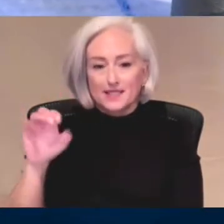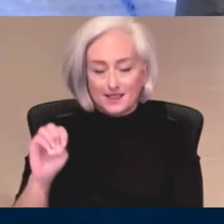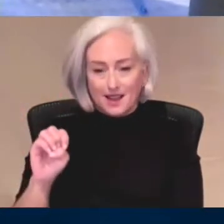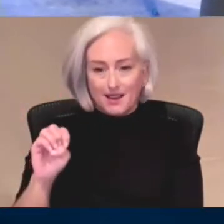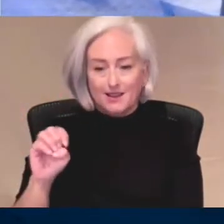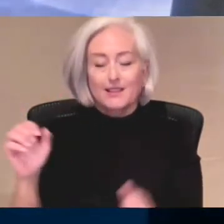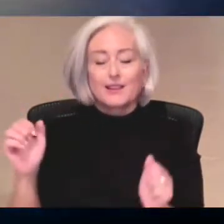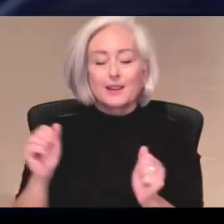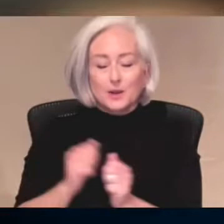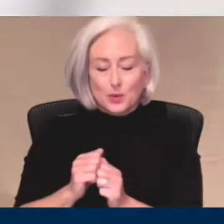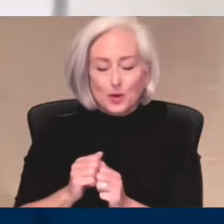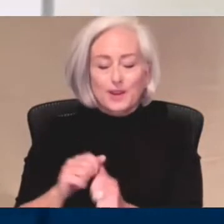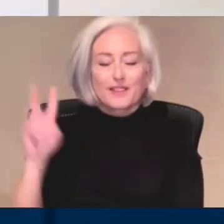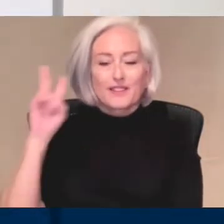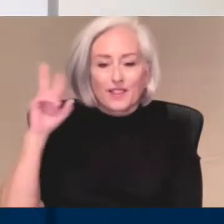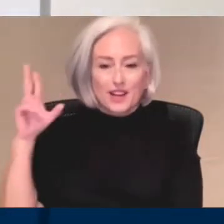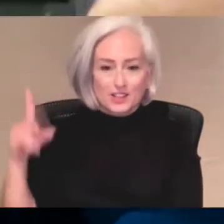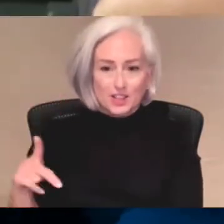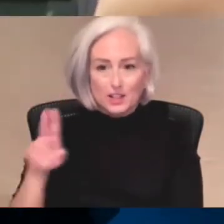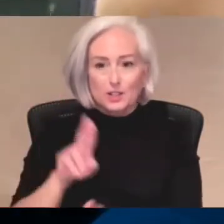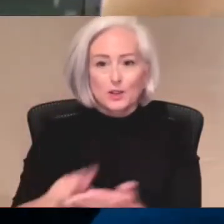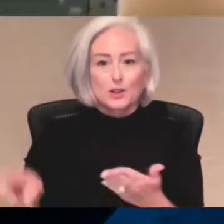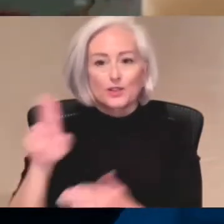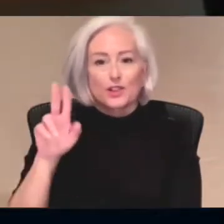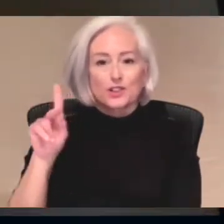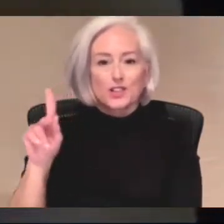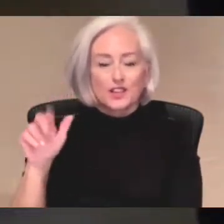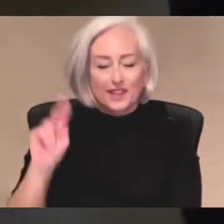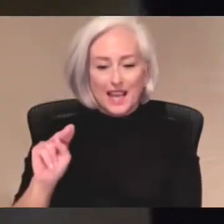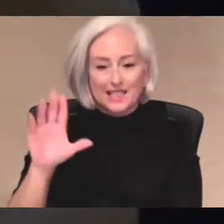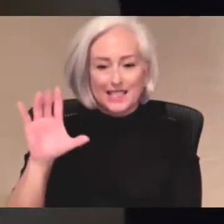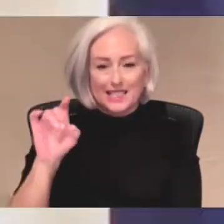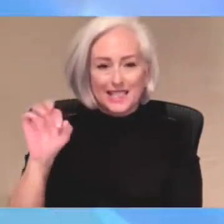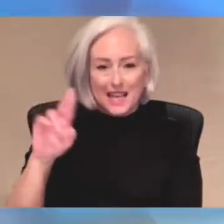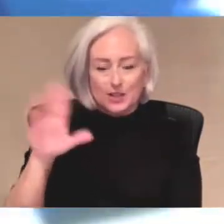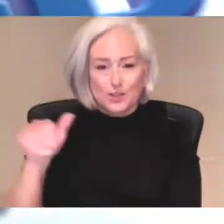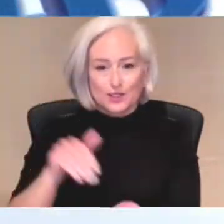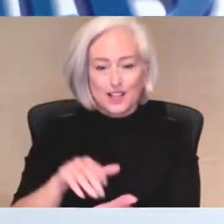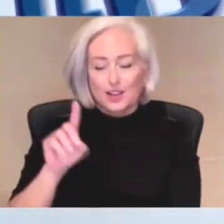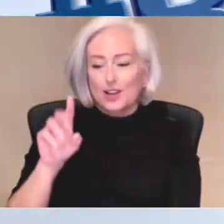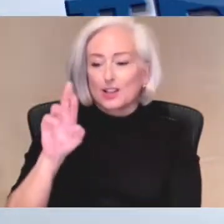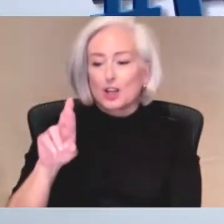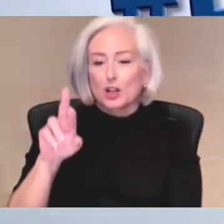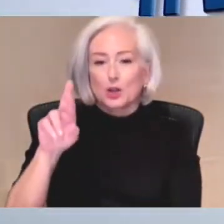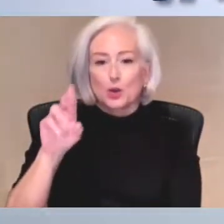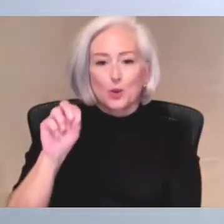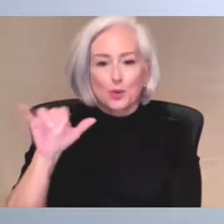of the University of Kansas Cancer Center, Dr. Roy Jensen.